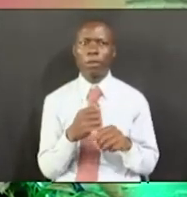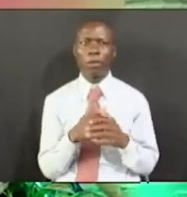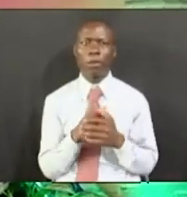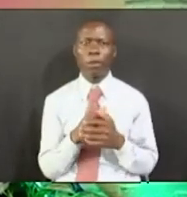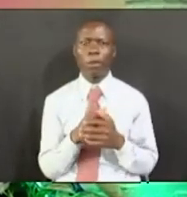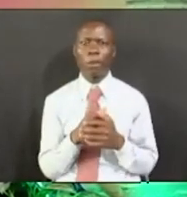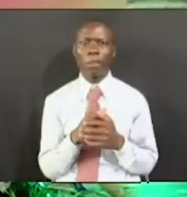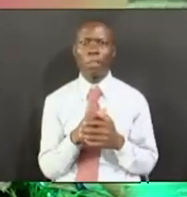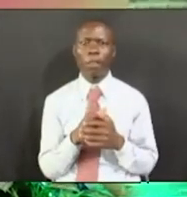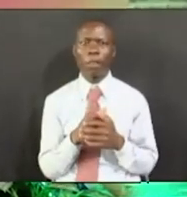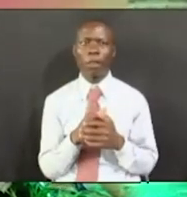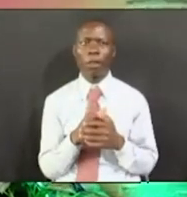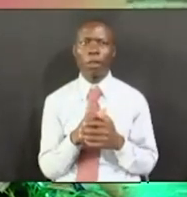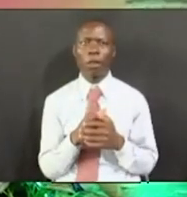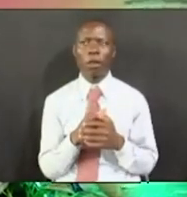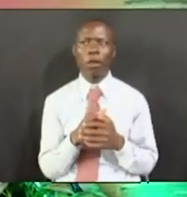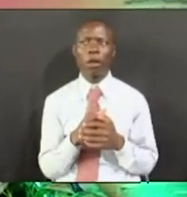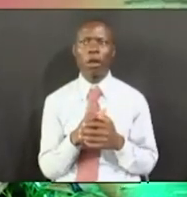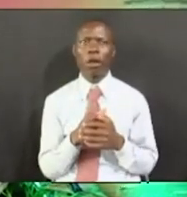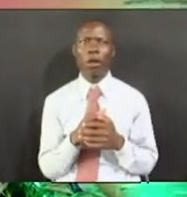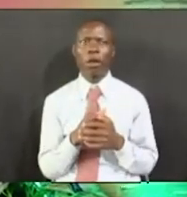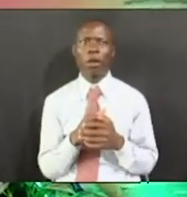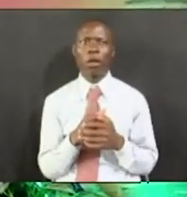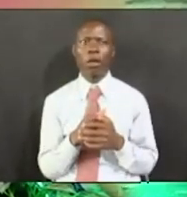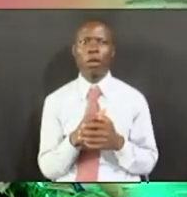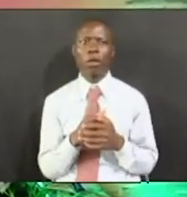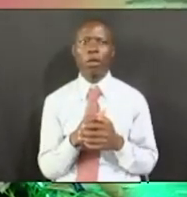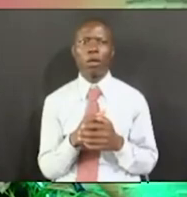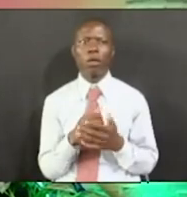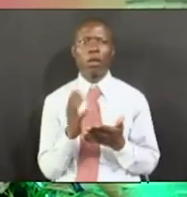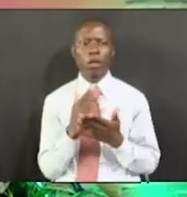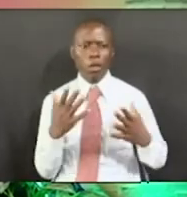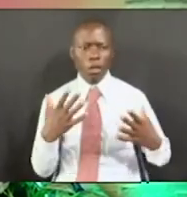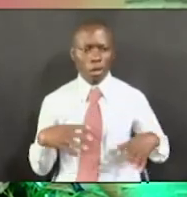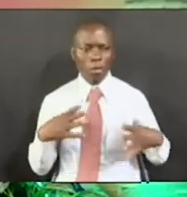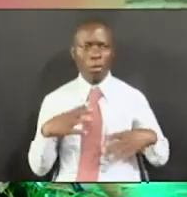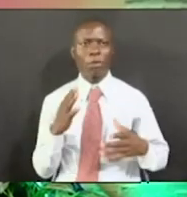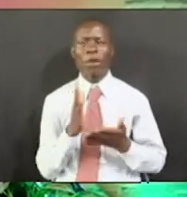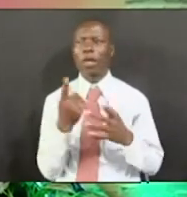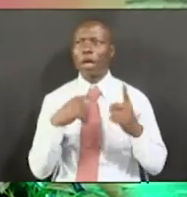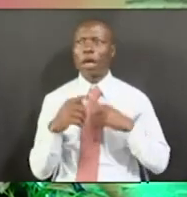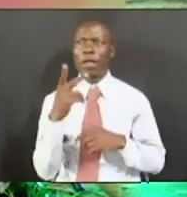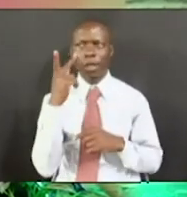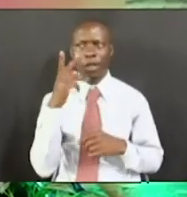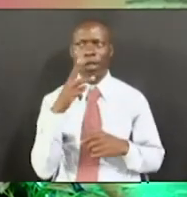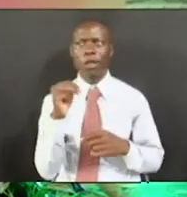Eh? Some people, even in the choir practice, you see them. They come late every time.